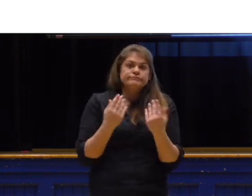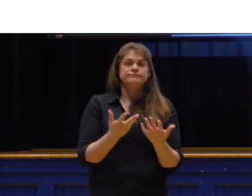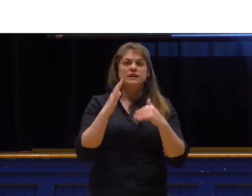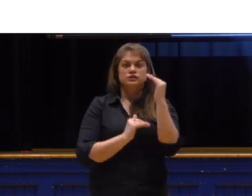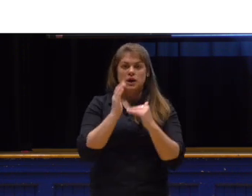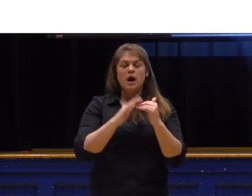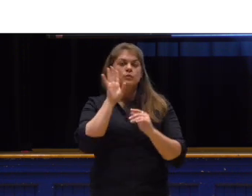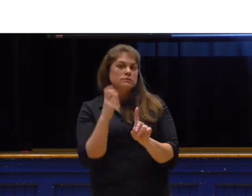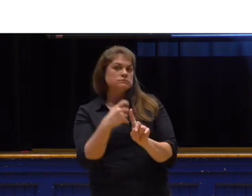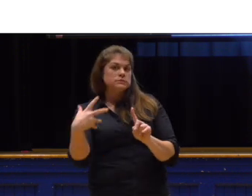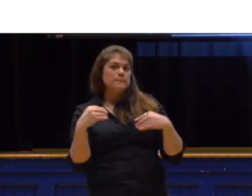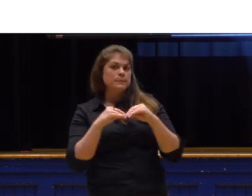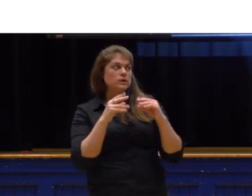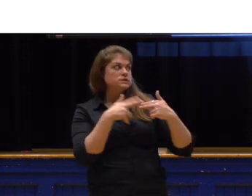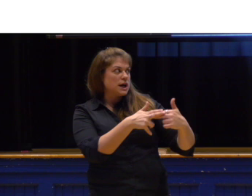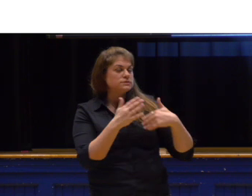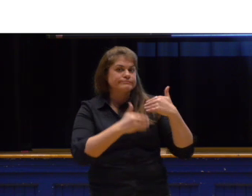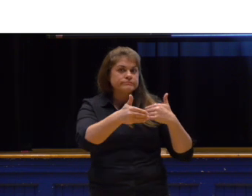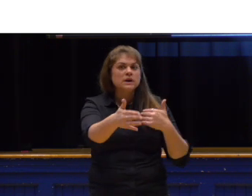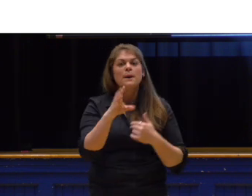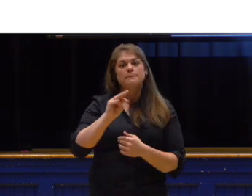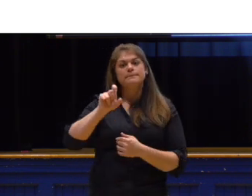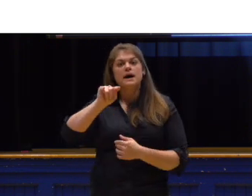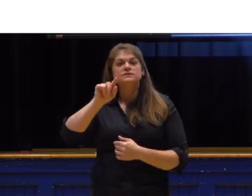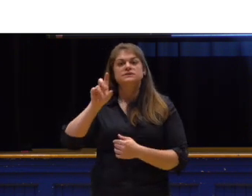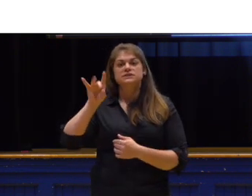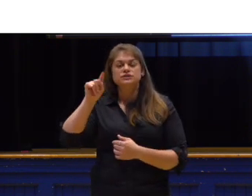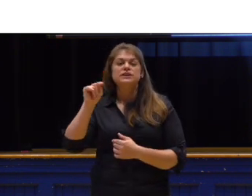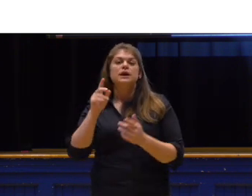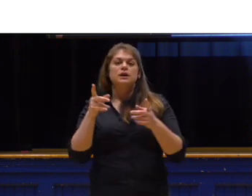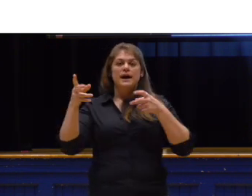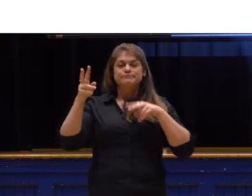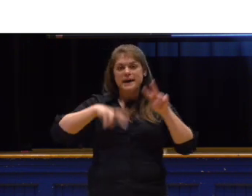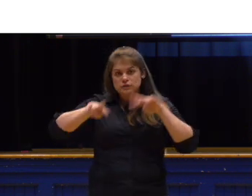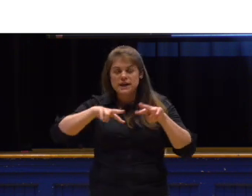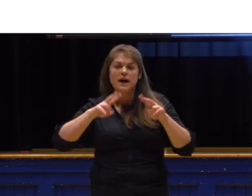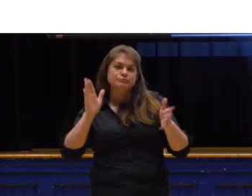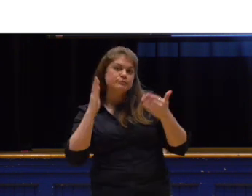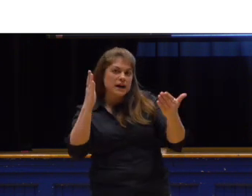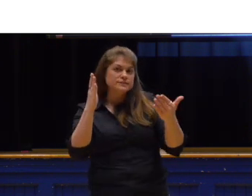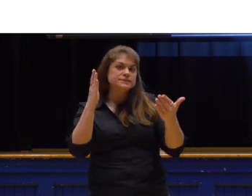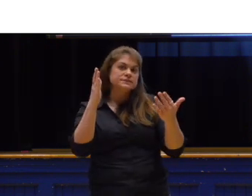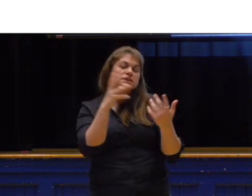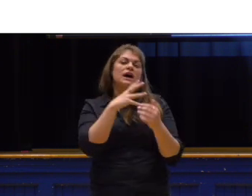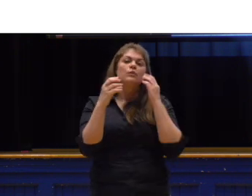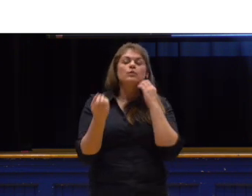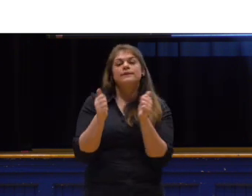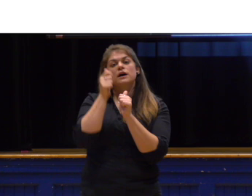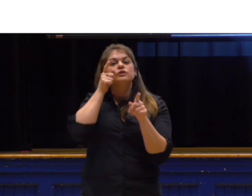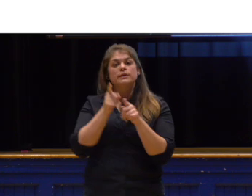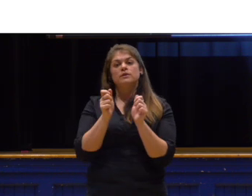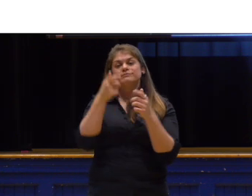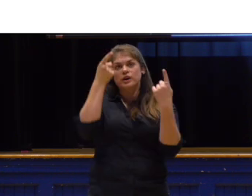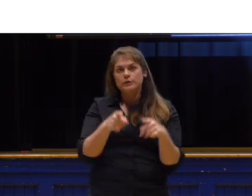explained further in the next few slides, MassDOT advertised a request for proposals and has an executed agreement with a general contractor,